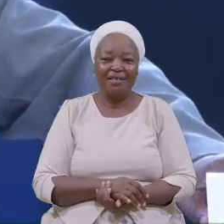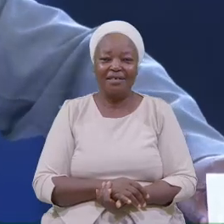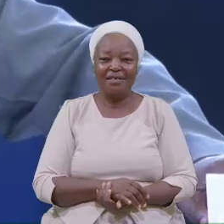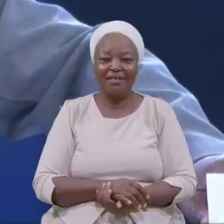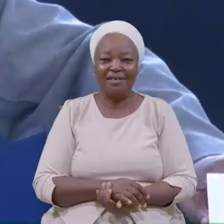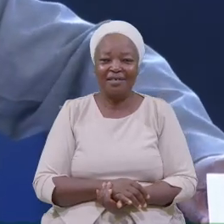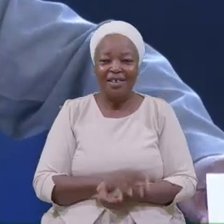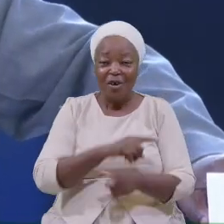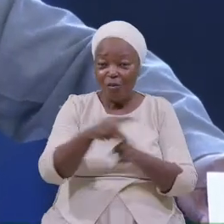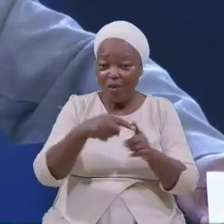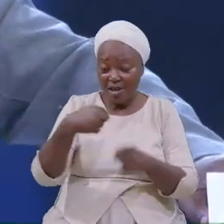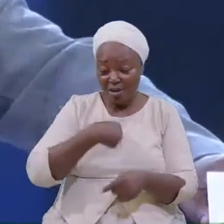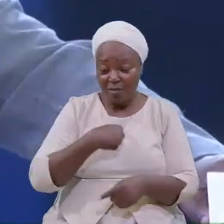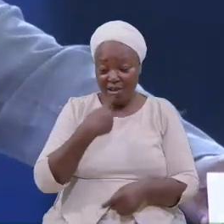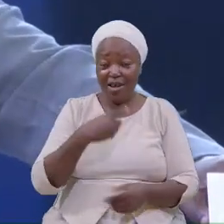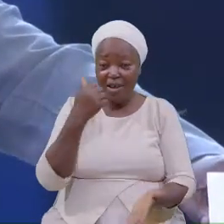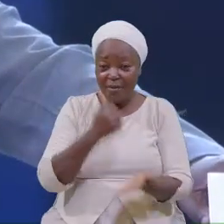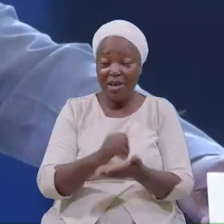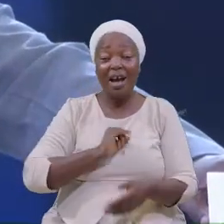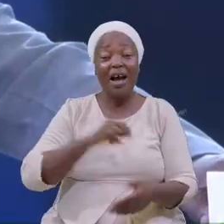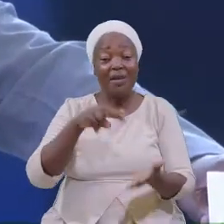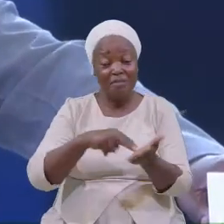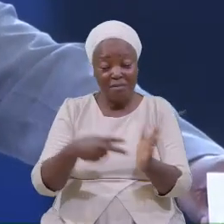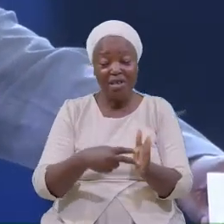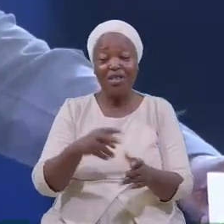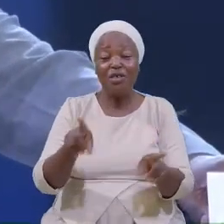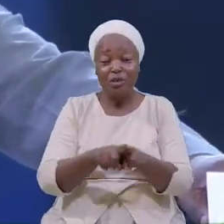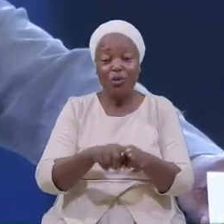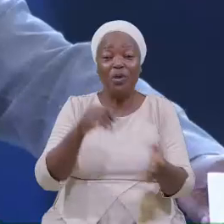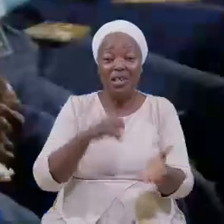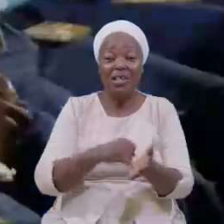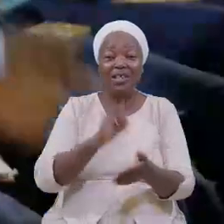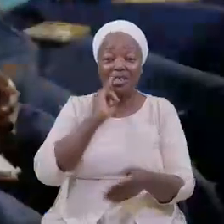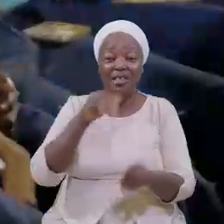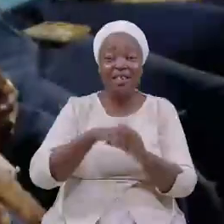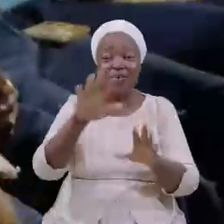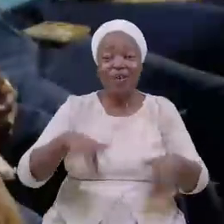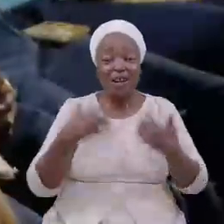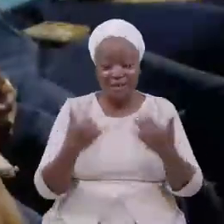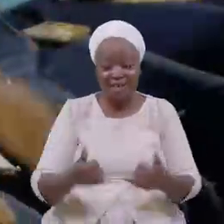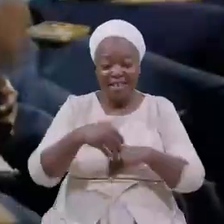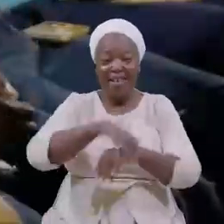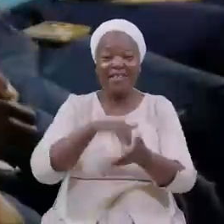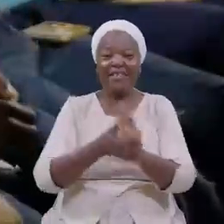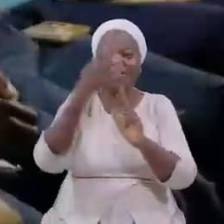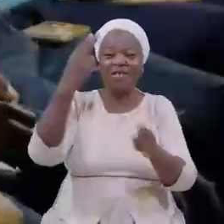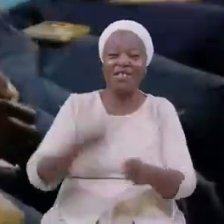When I say amen, I mean so it is in your life tonight.